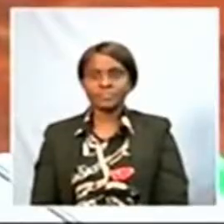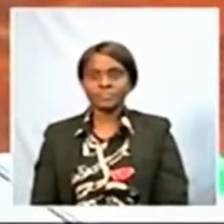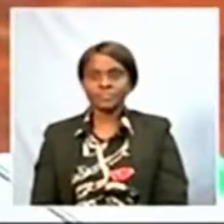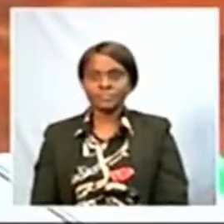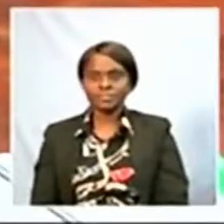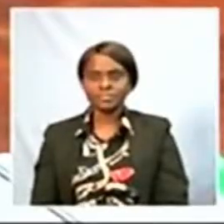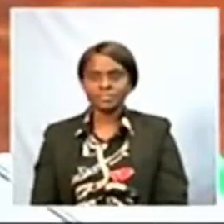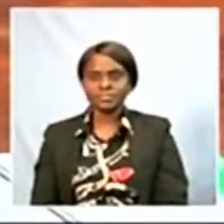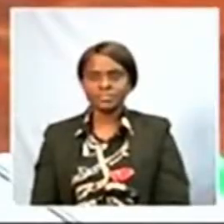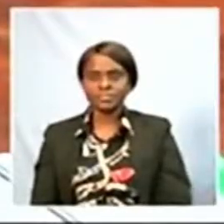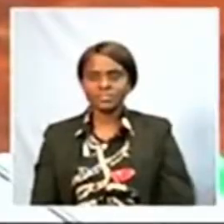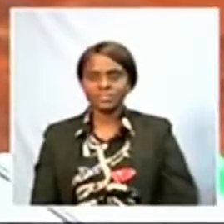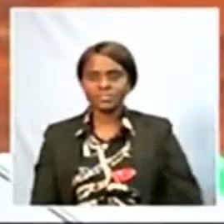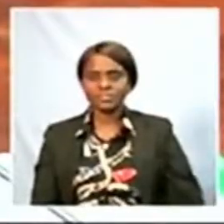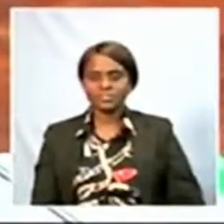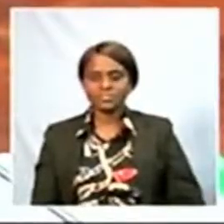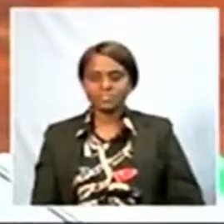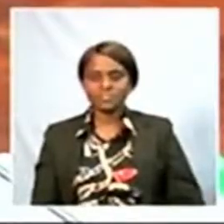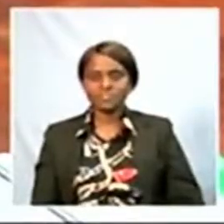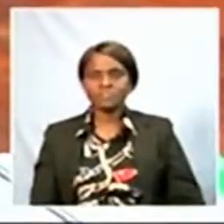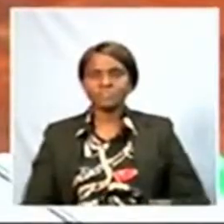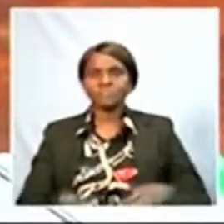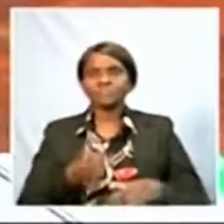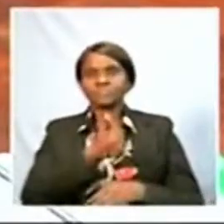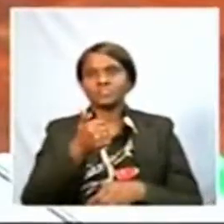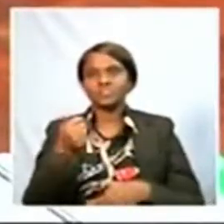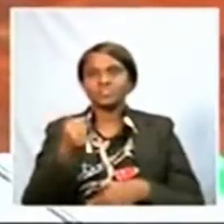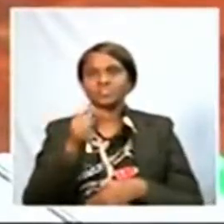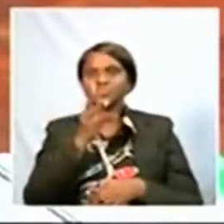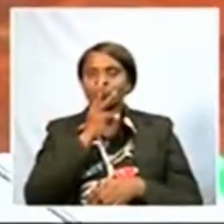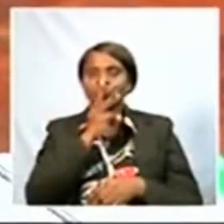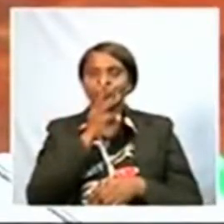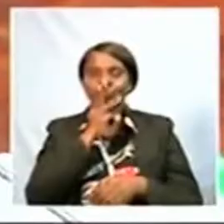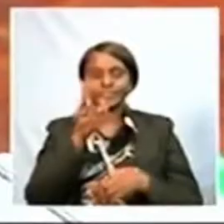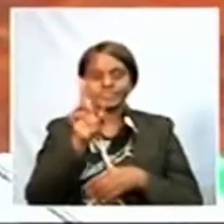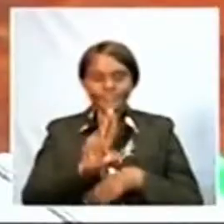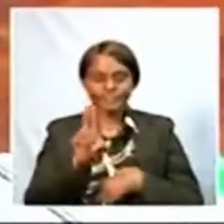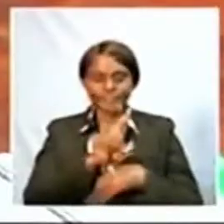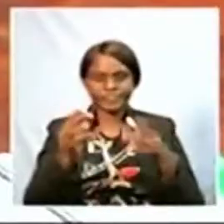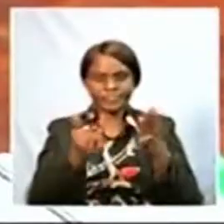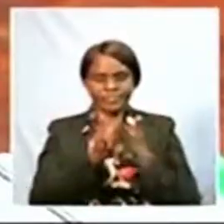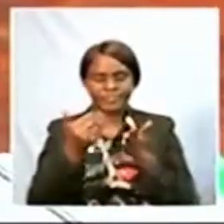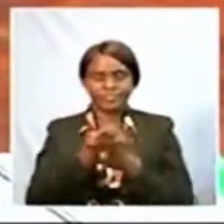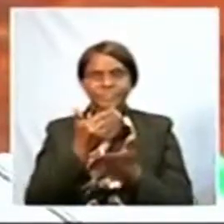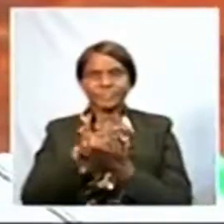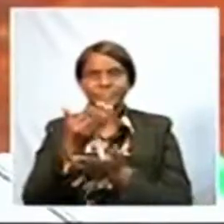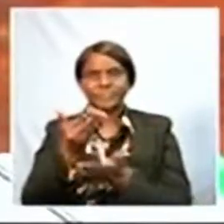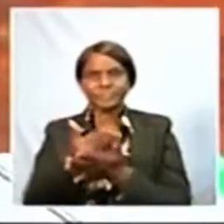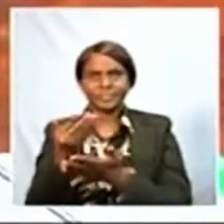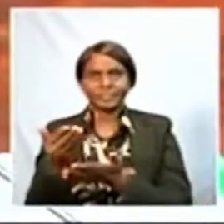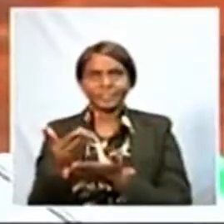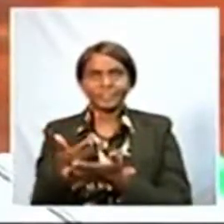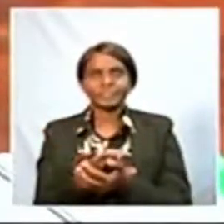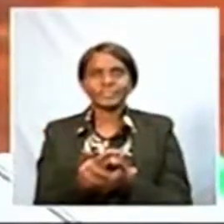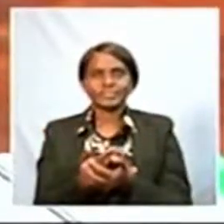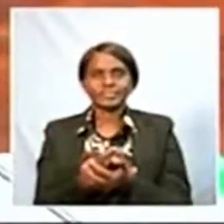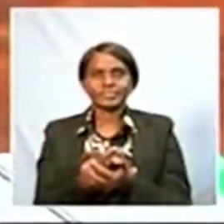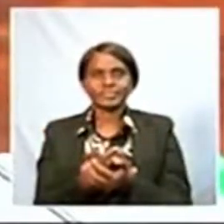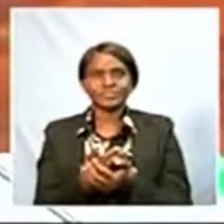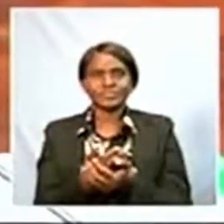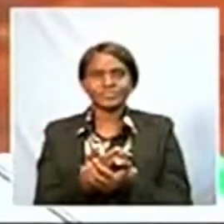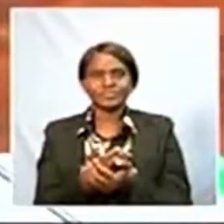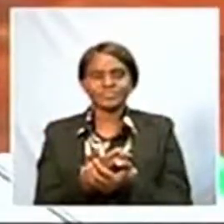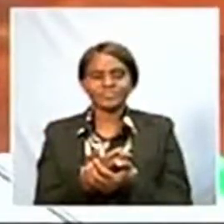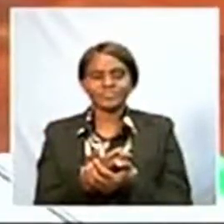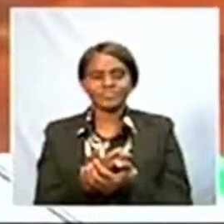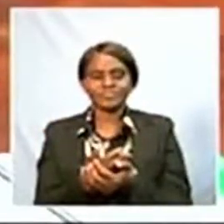0.5 liters per second. The remaining boreholes are being drilled using the newly procured drilling rig, and 1 borehole has